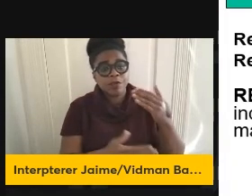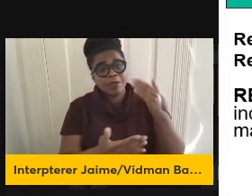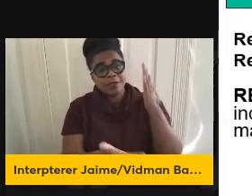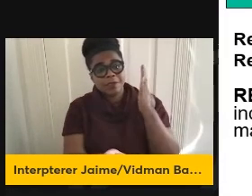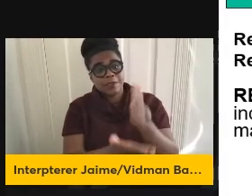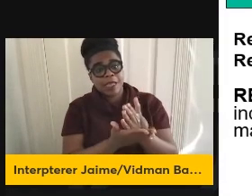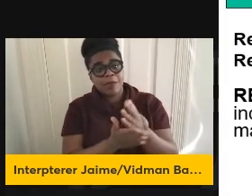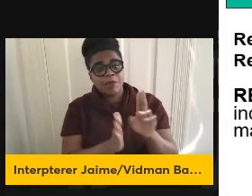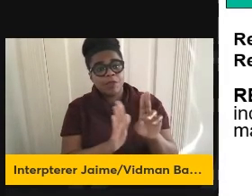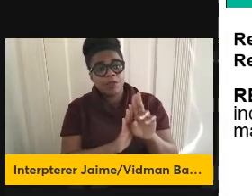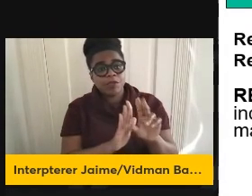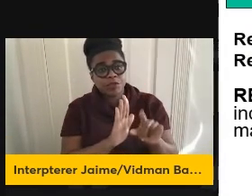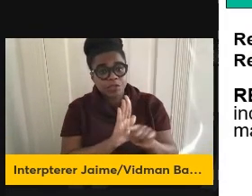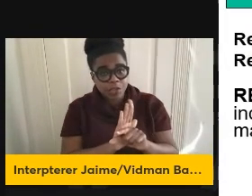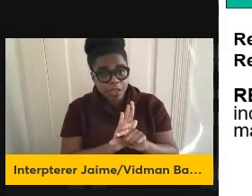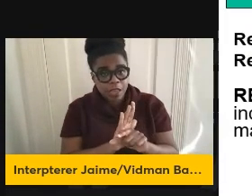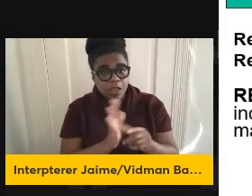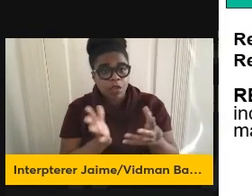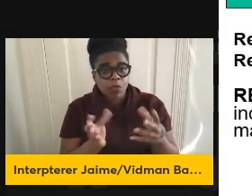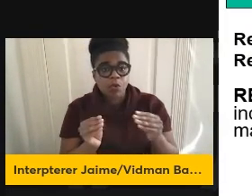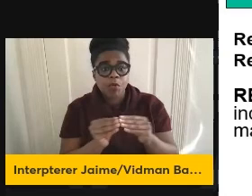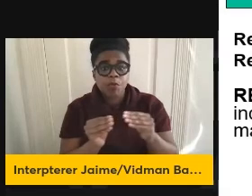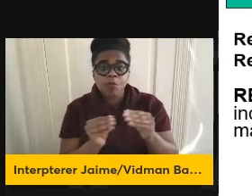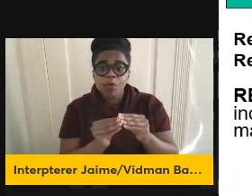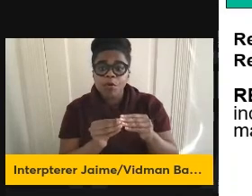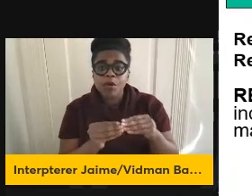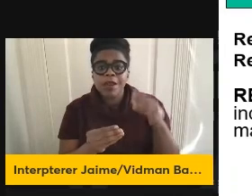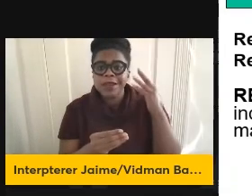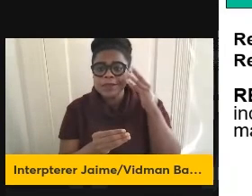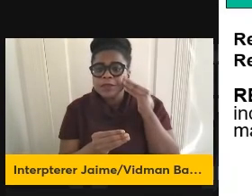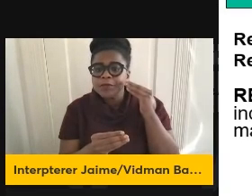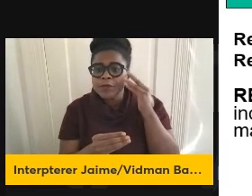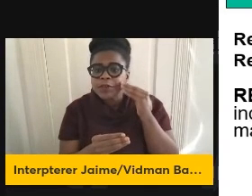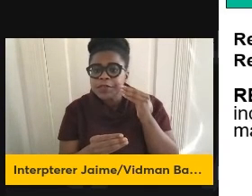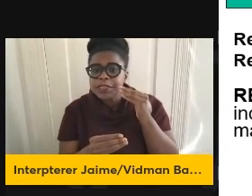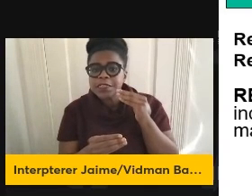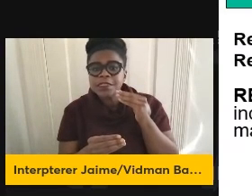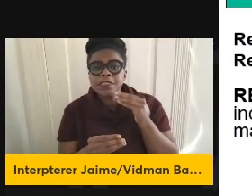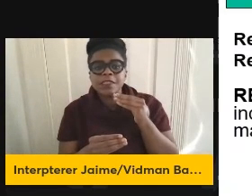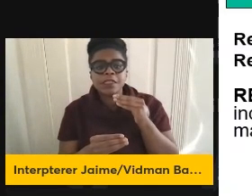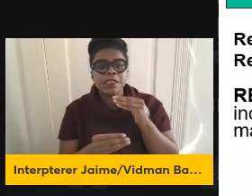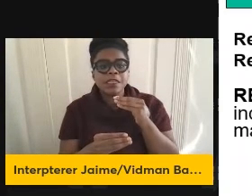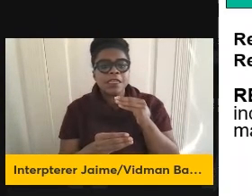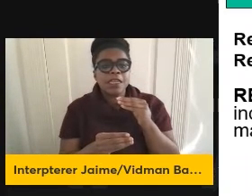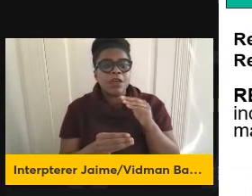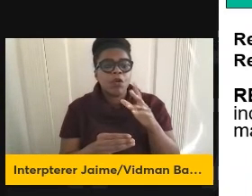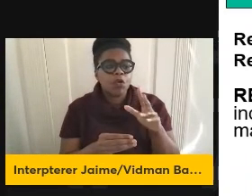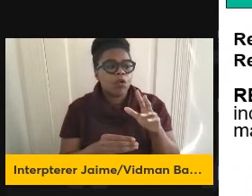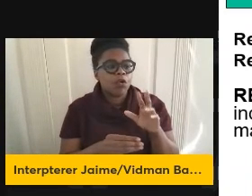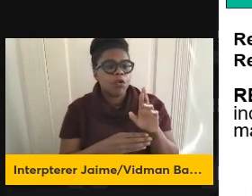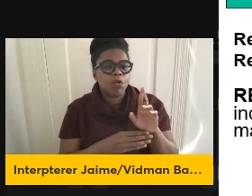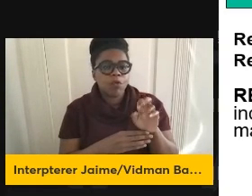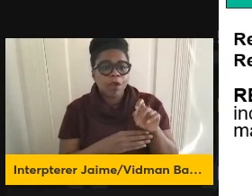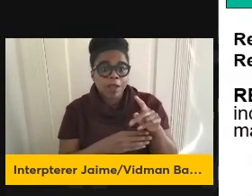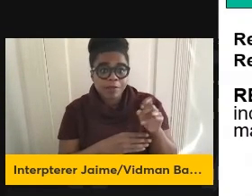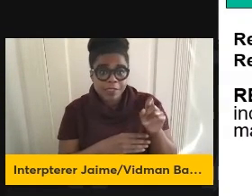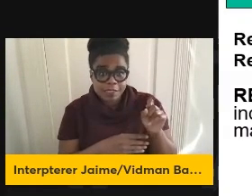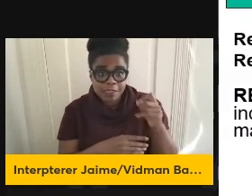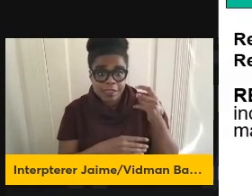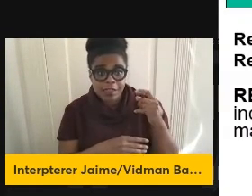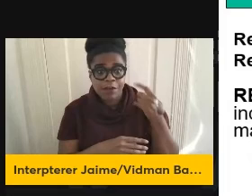but you want a little bit more experience in running instrumentation, in carrying out projects, REPS is the program for